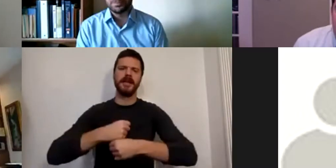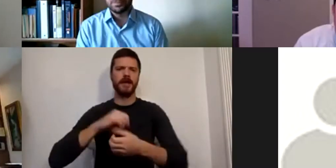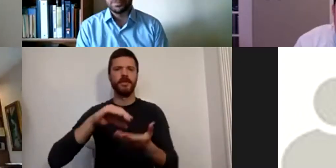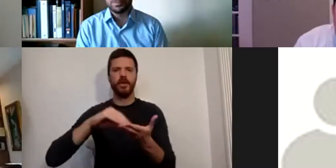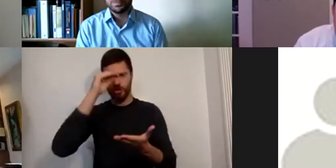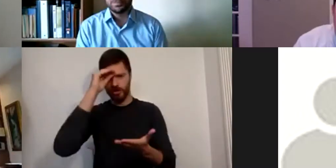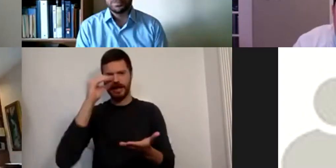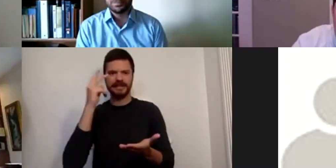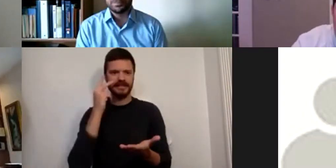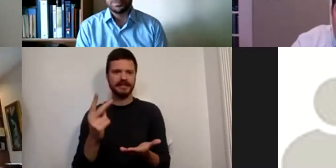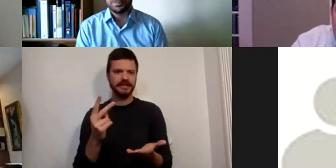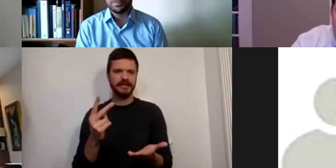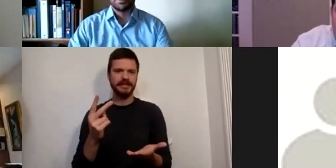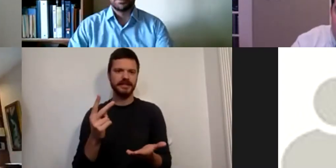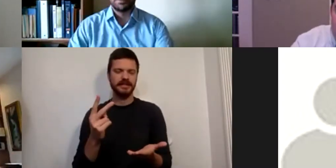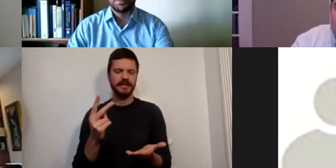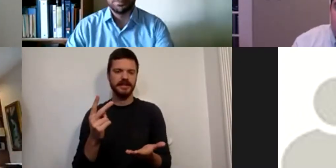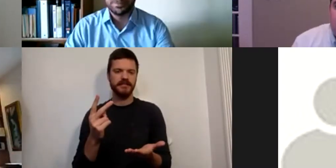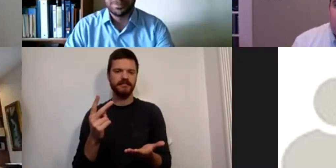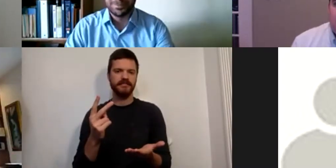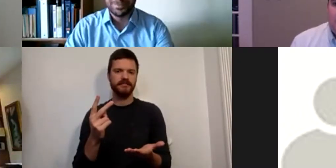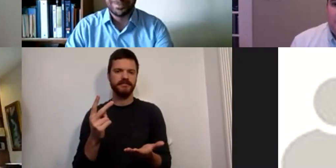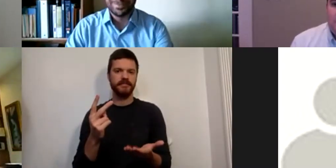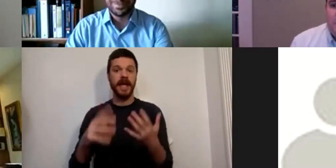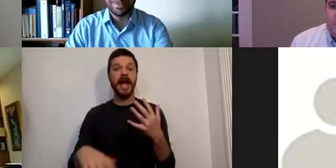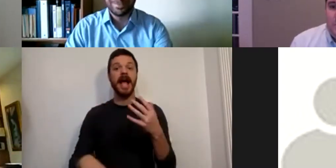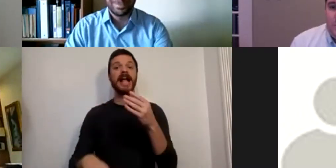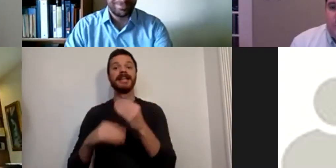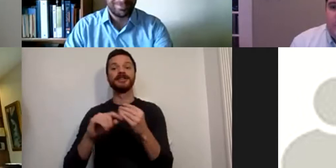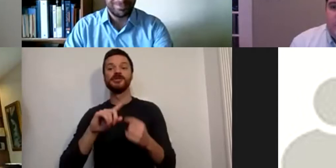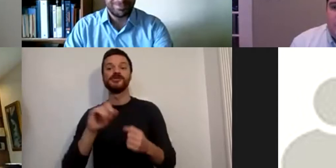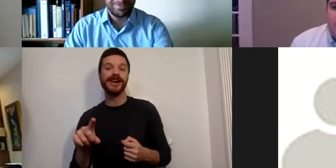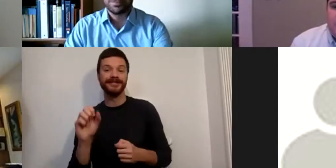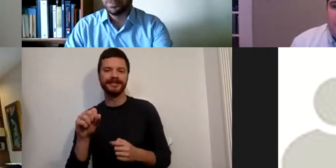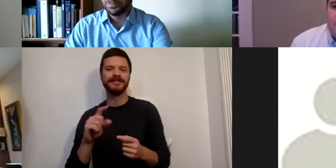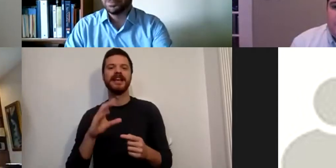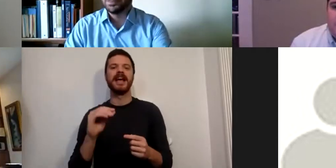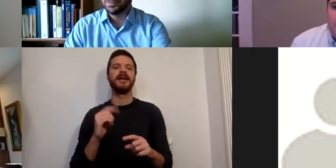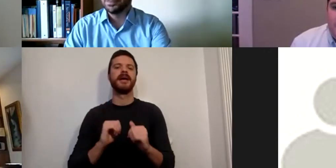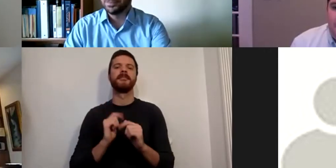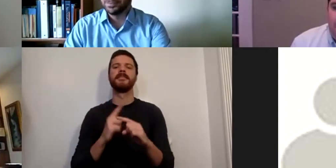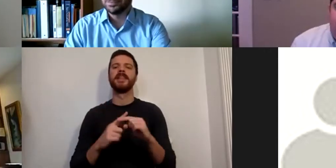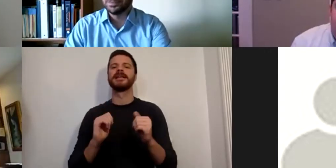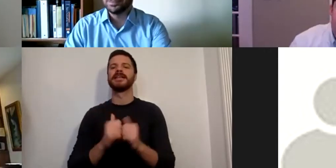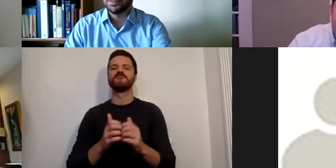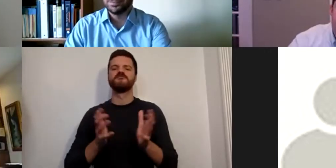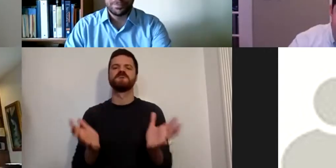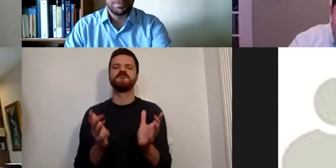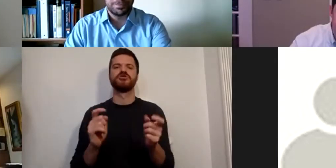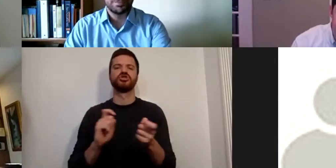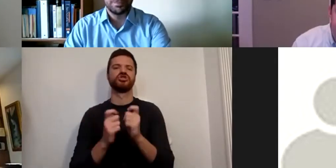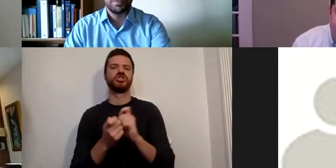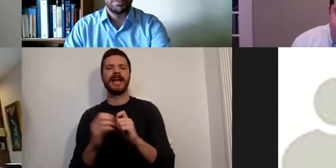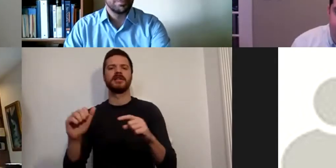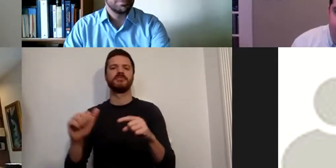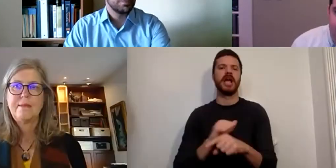see the additional questions it prompts, but also how it drives the work forward into change in practice. So